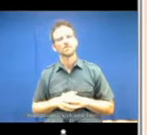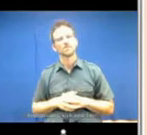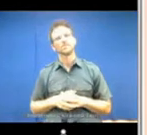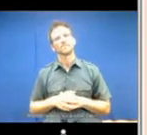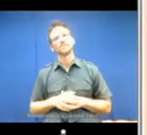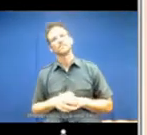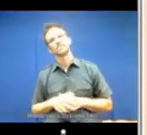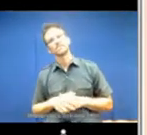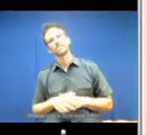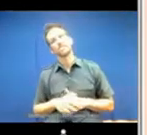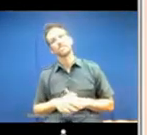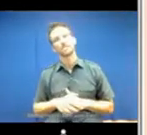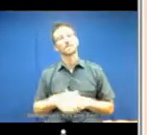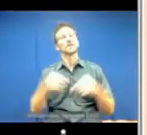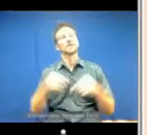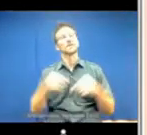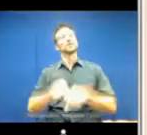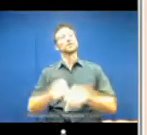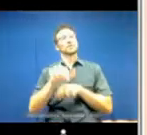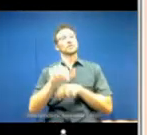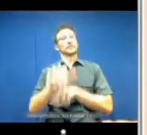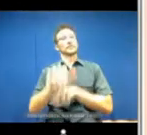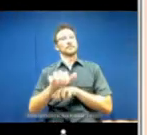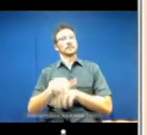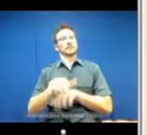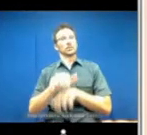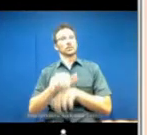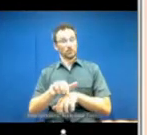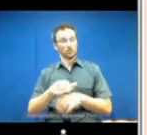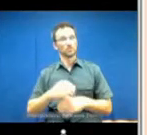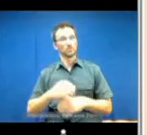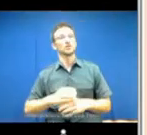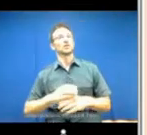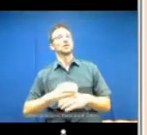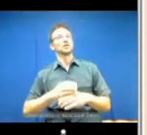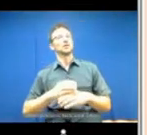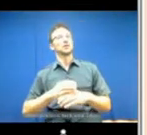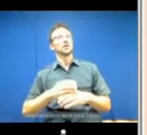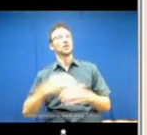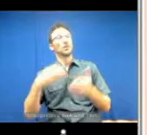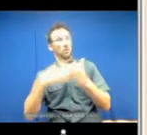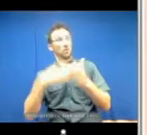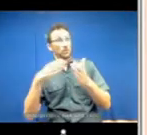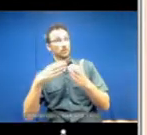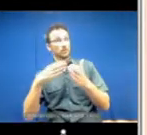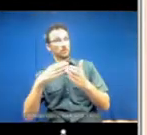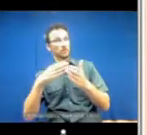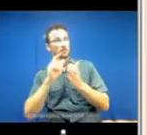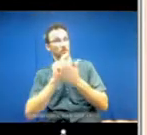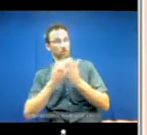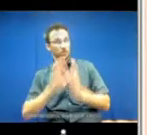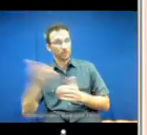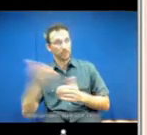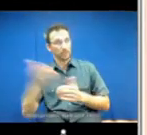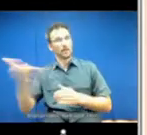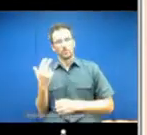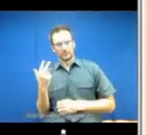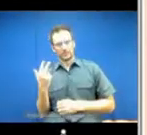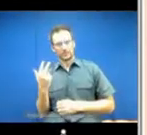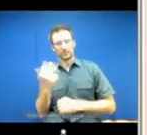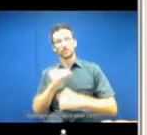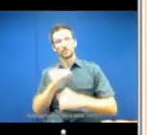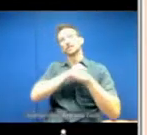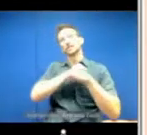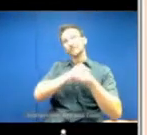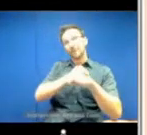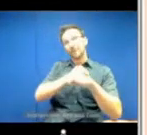In a deposition, the deposing attorney has hired 3 interpreters, and the defending attorney has hired their own table